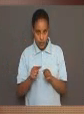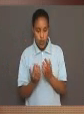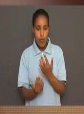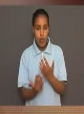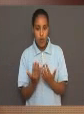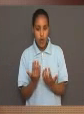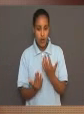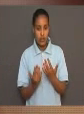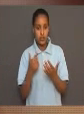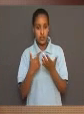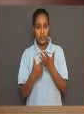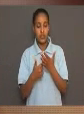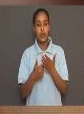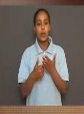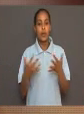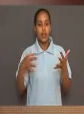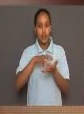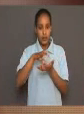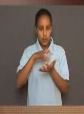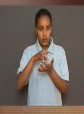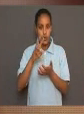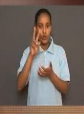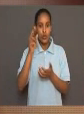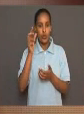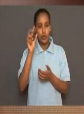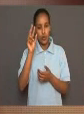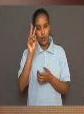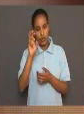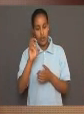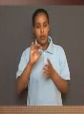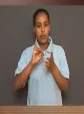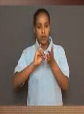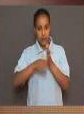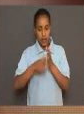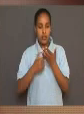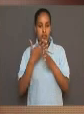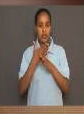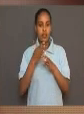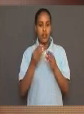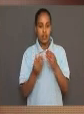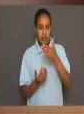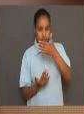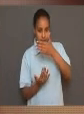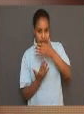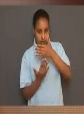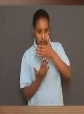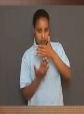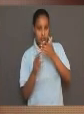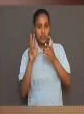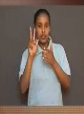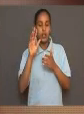Boil this mixture under reflux for 20 minutes, and then distill 2 to